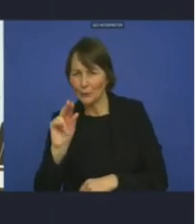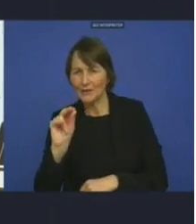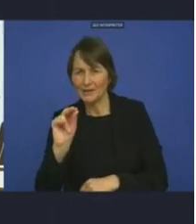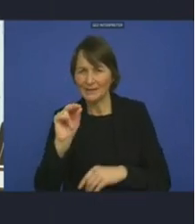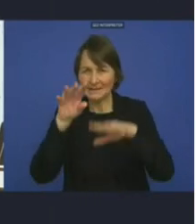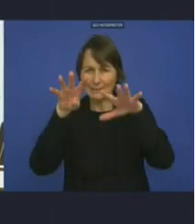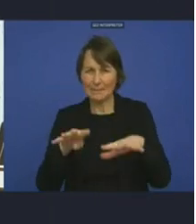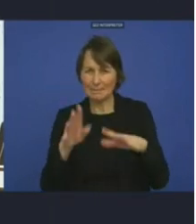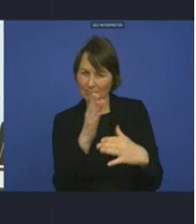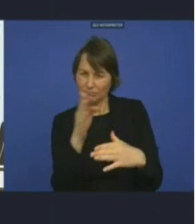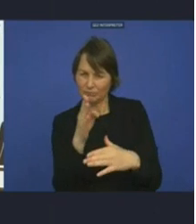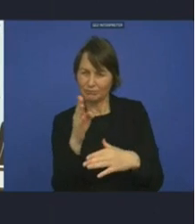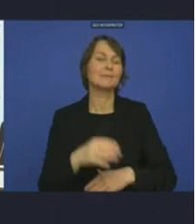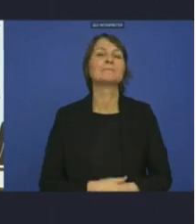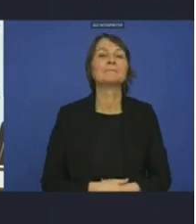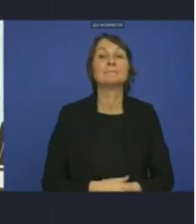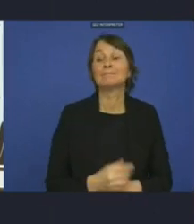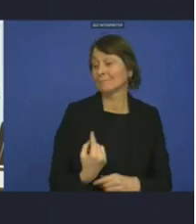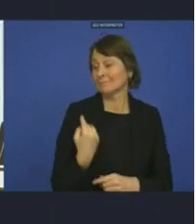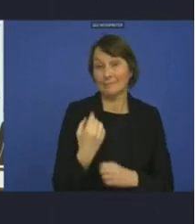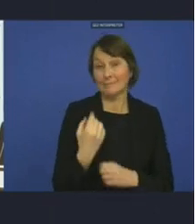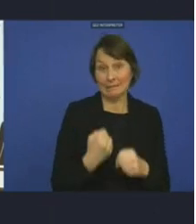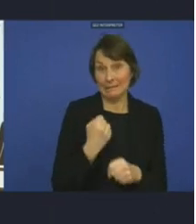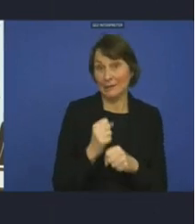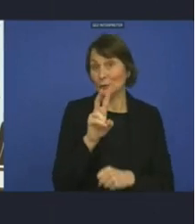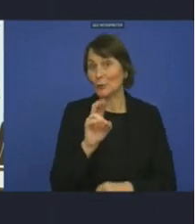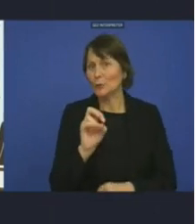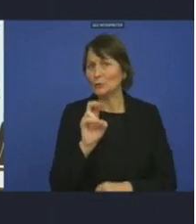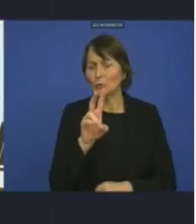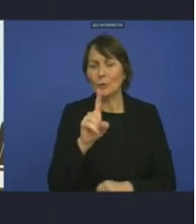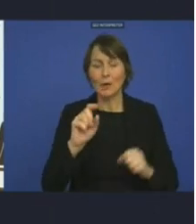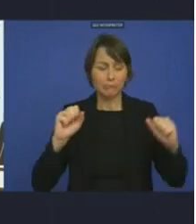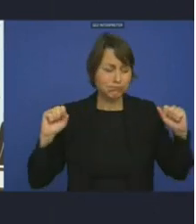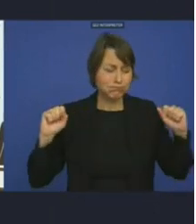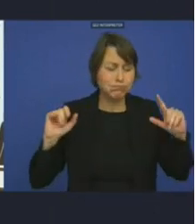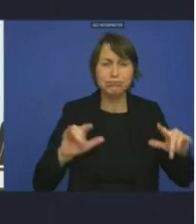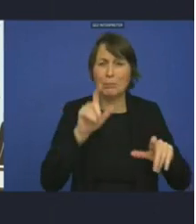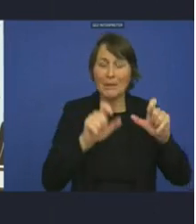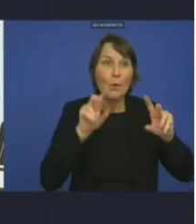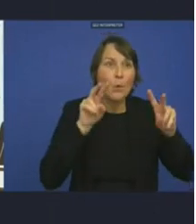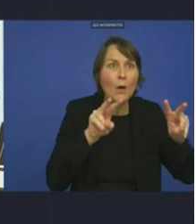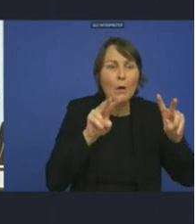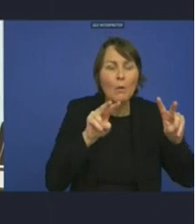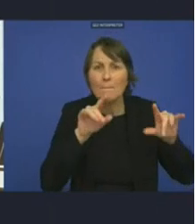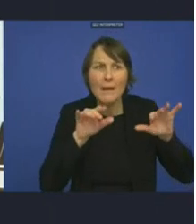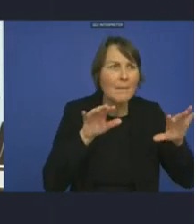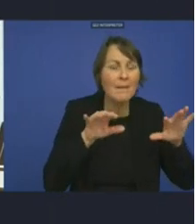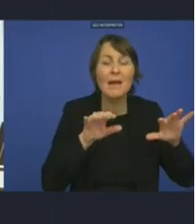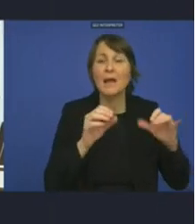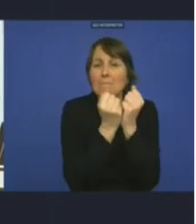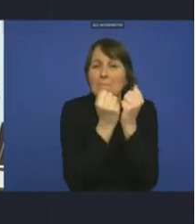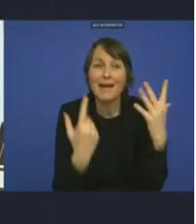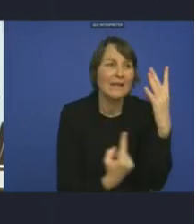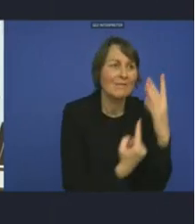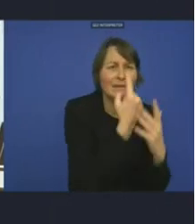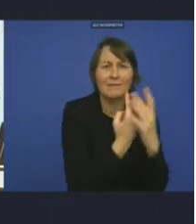could count on millions of participants and tens of thousands of events. And we always conclude the year with